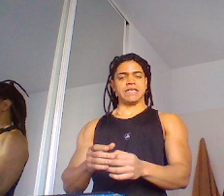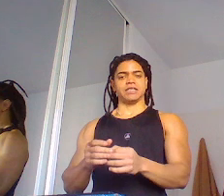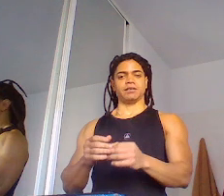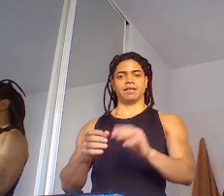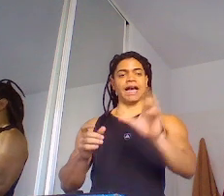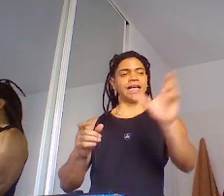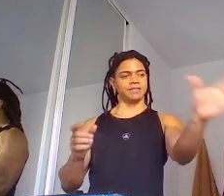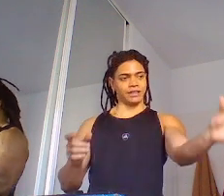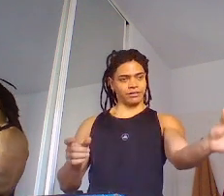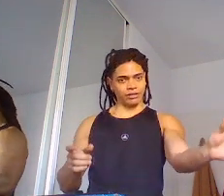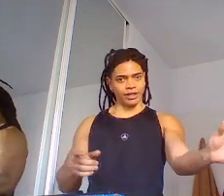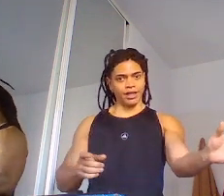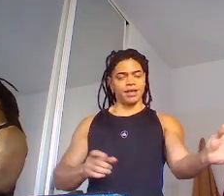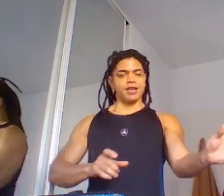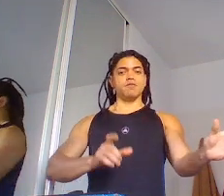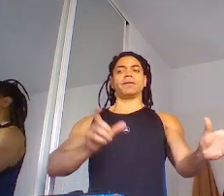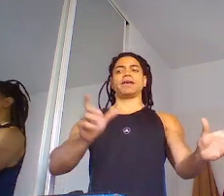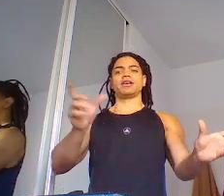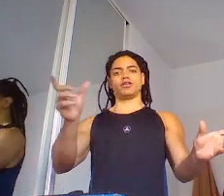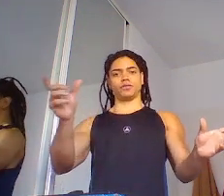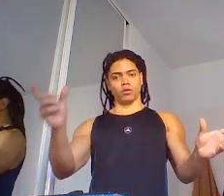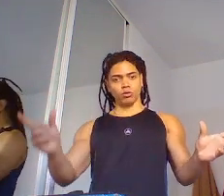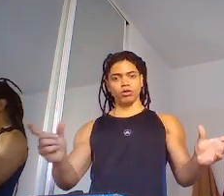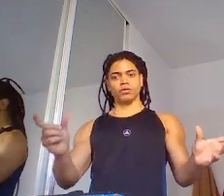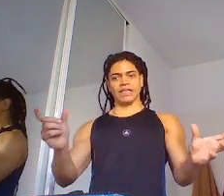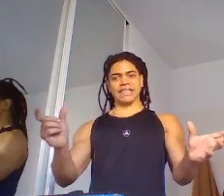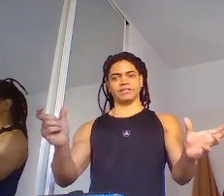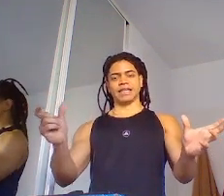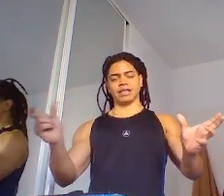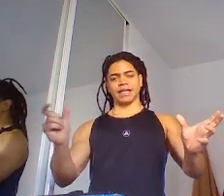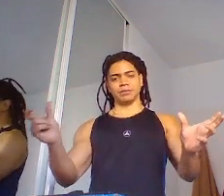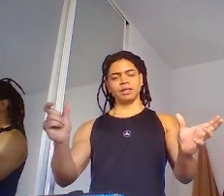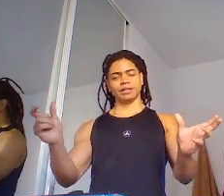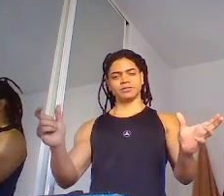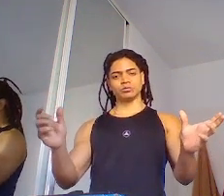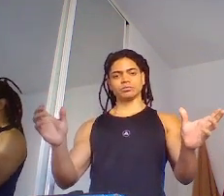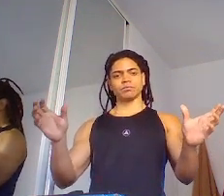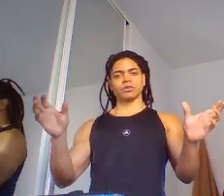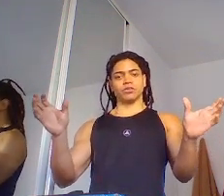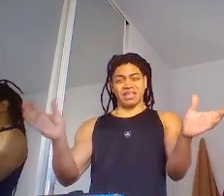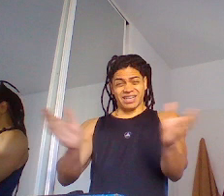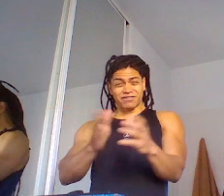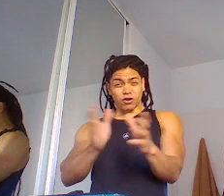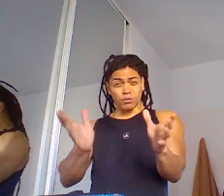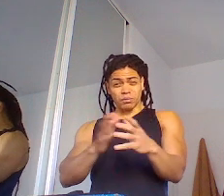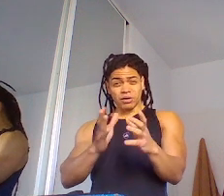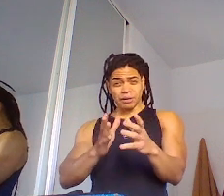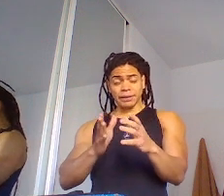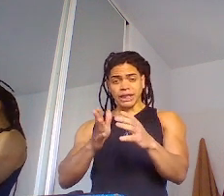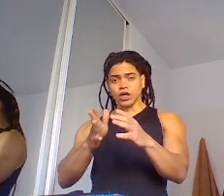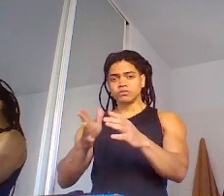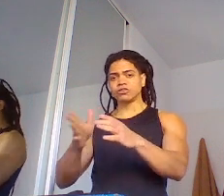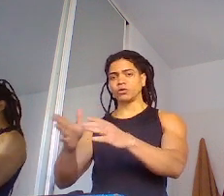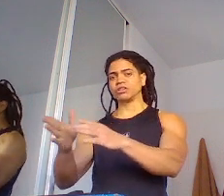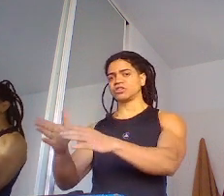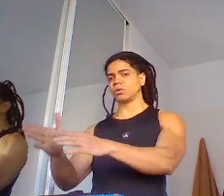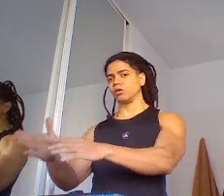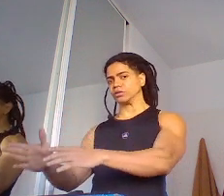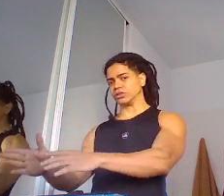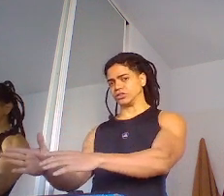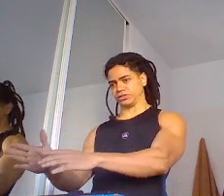the assets and pay off all of its liabilities, so the leftover money belongs